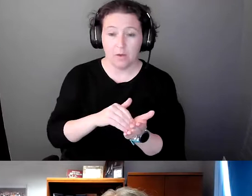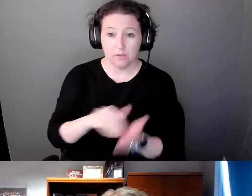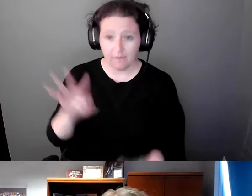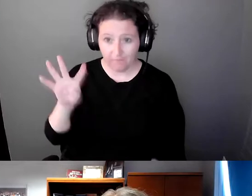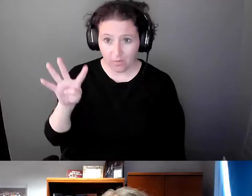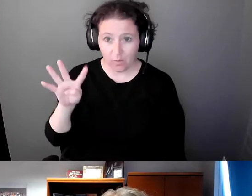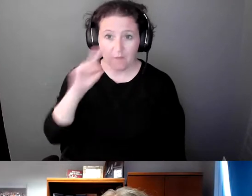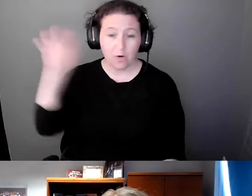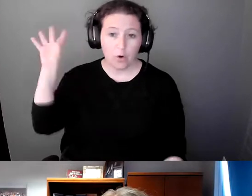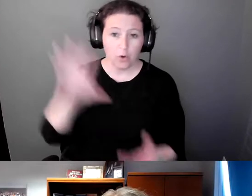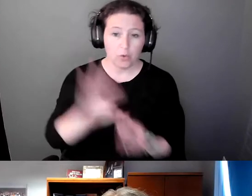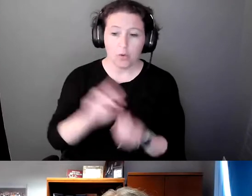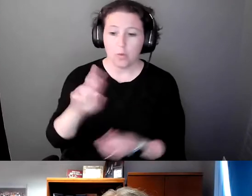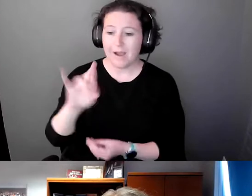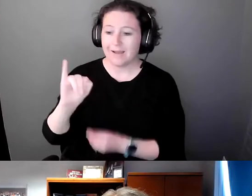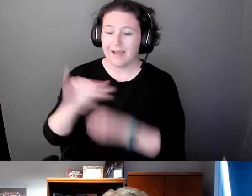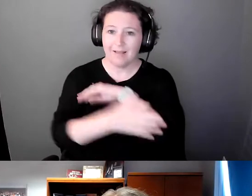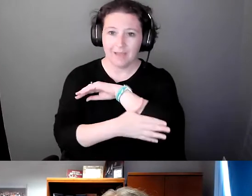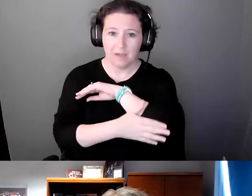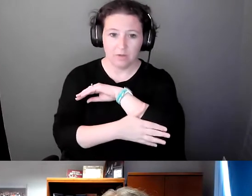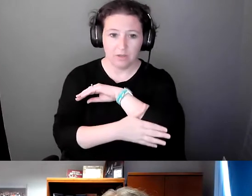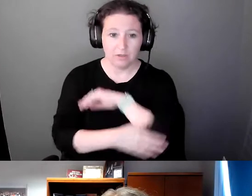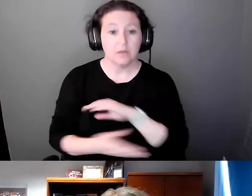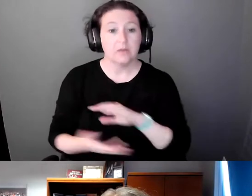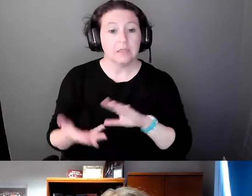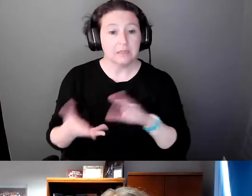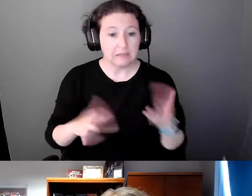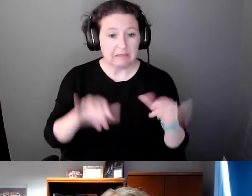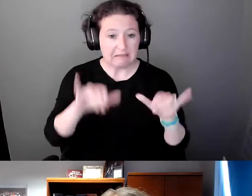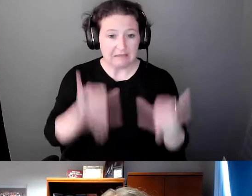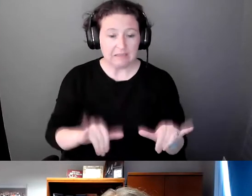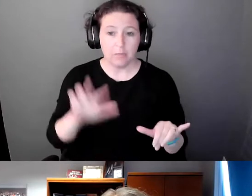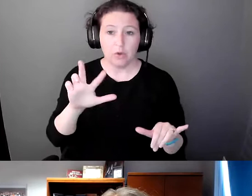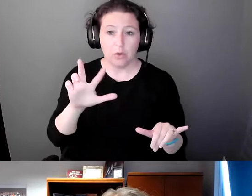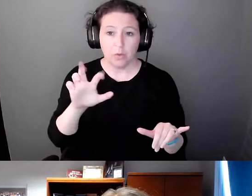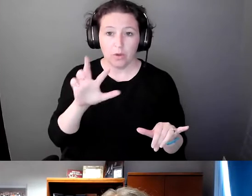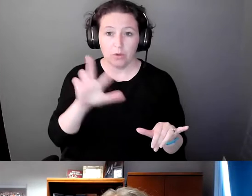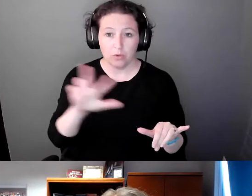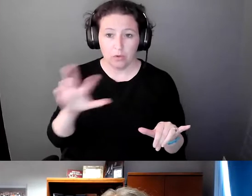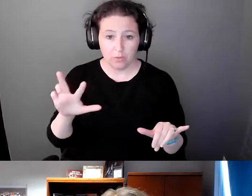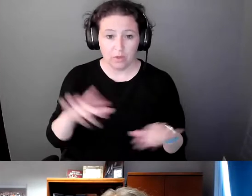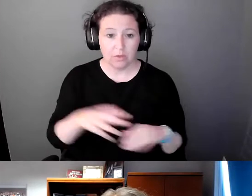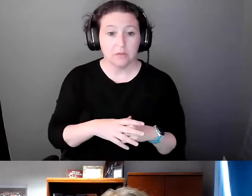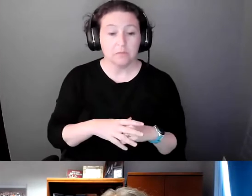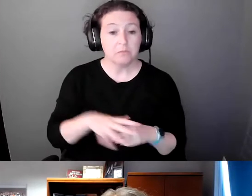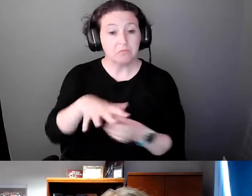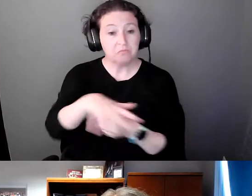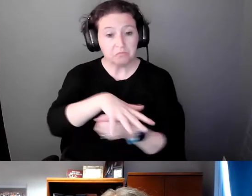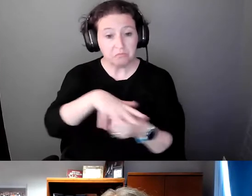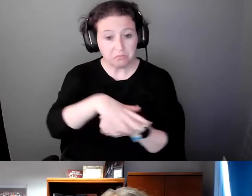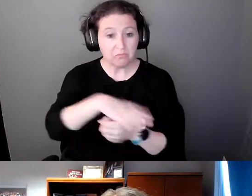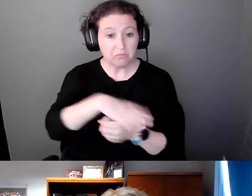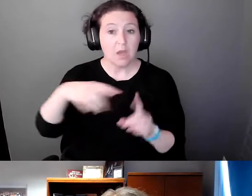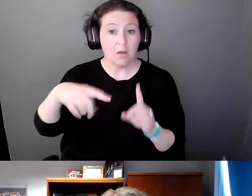Island County. Our deaths remain at 333. Regionally, positivity is